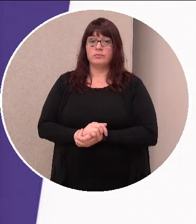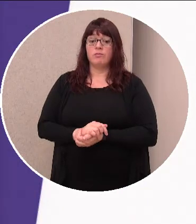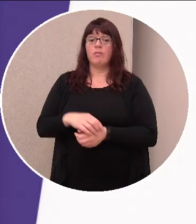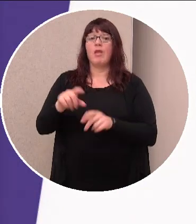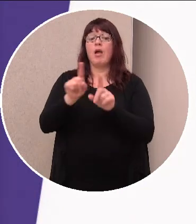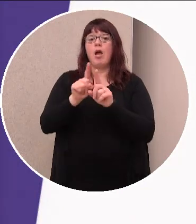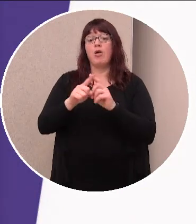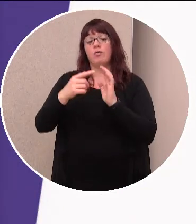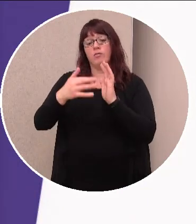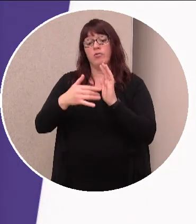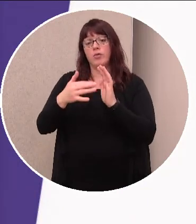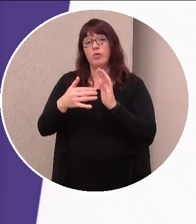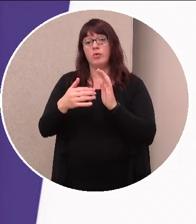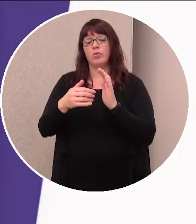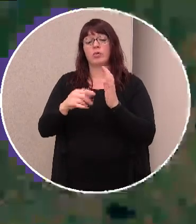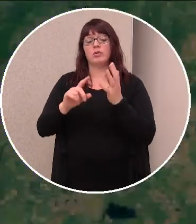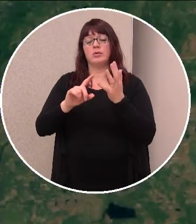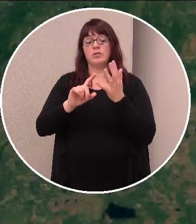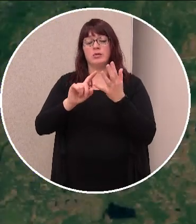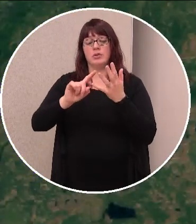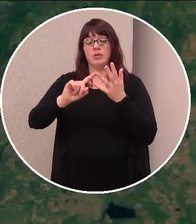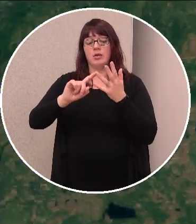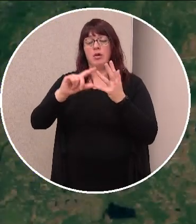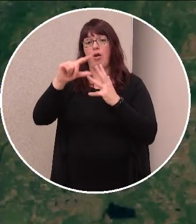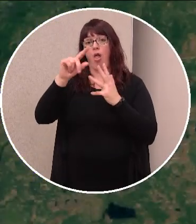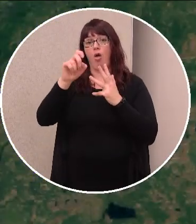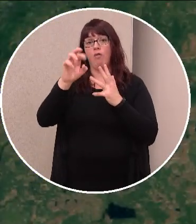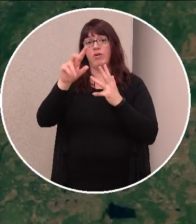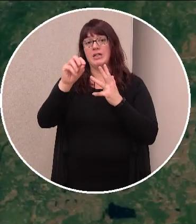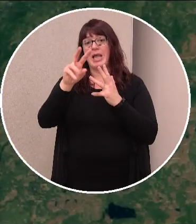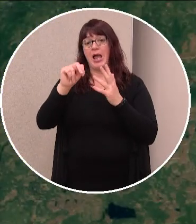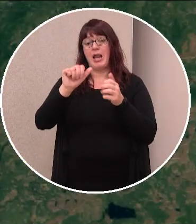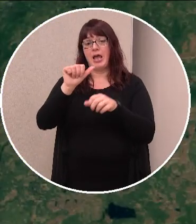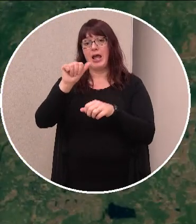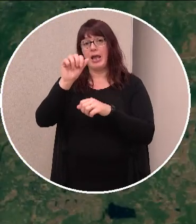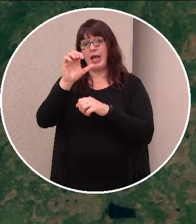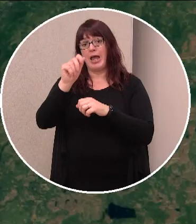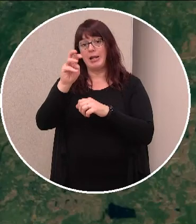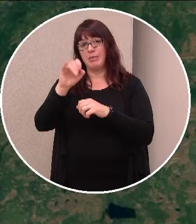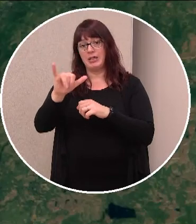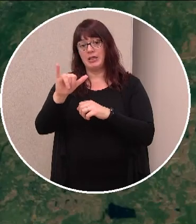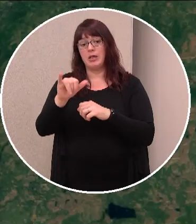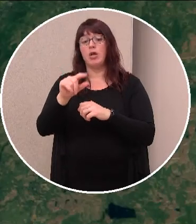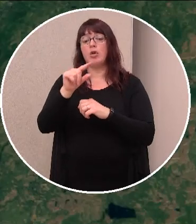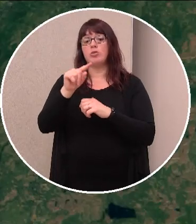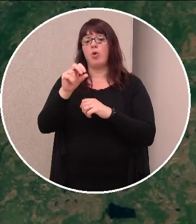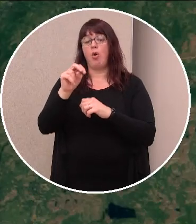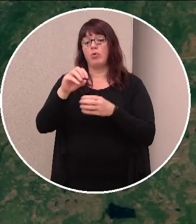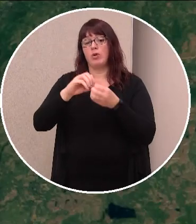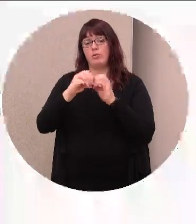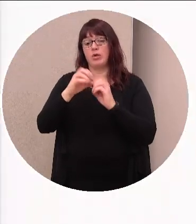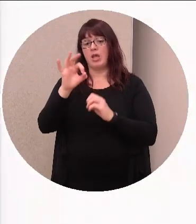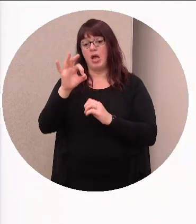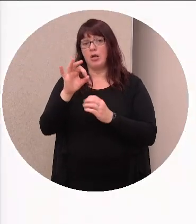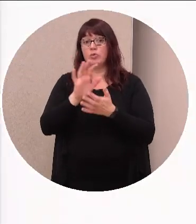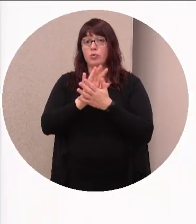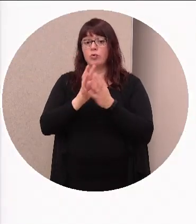Glovertown Academy in Zone 9. See the location of the 2 schools.